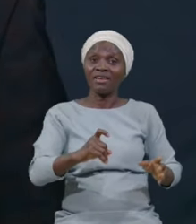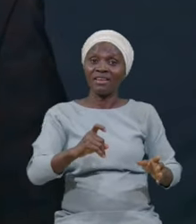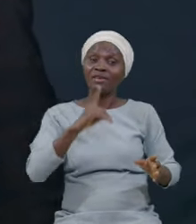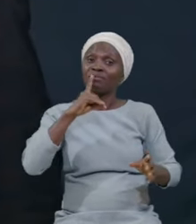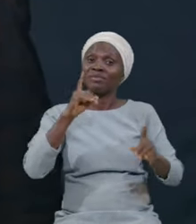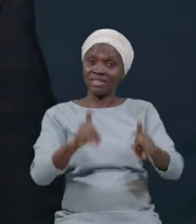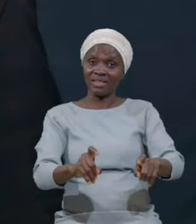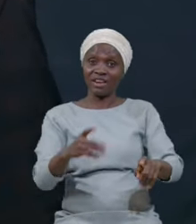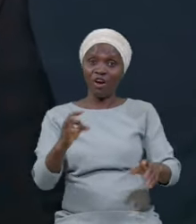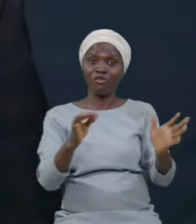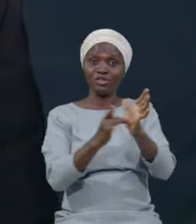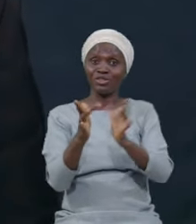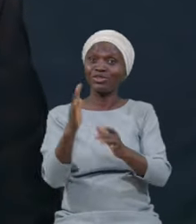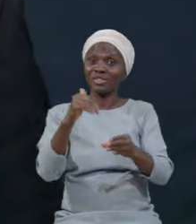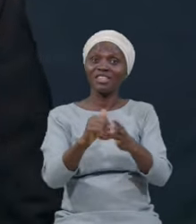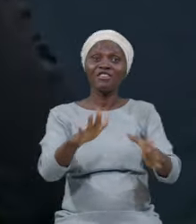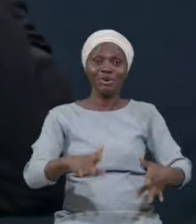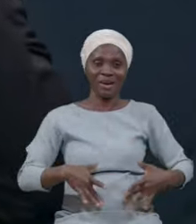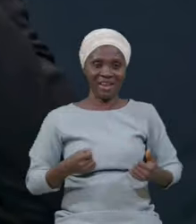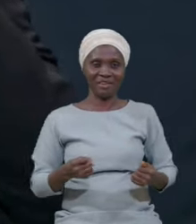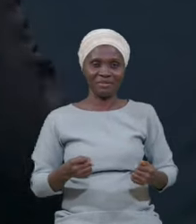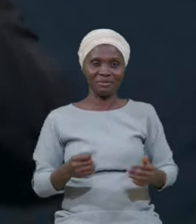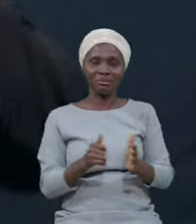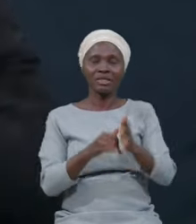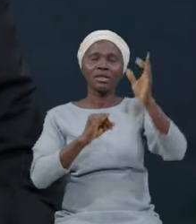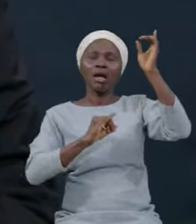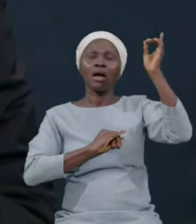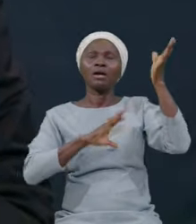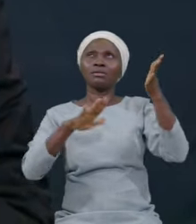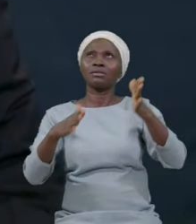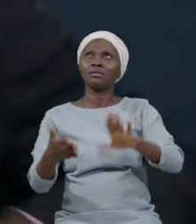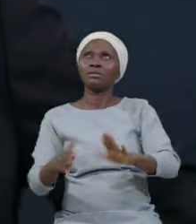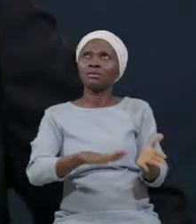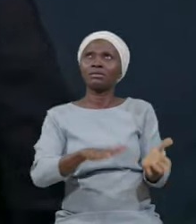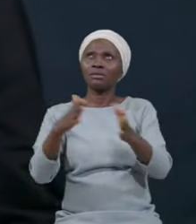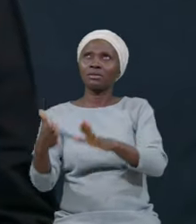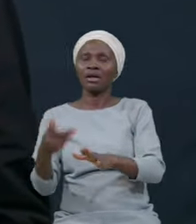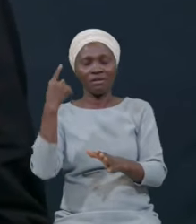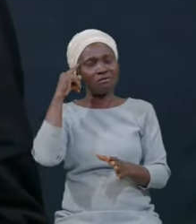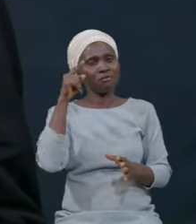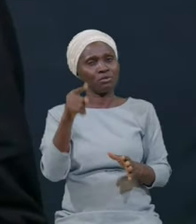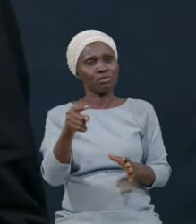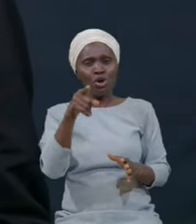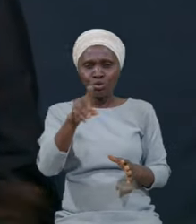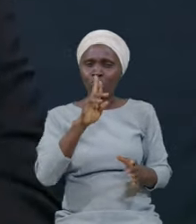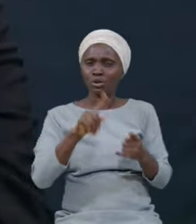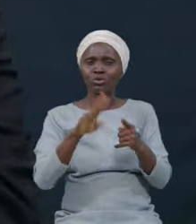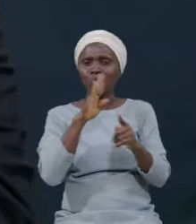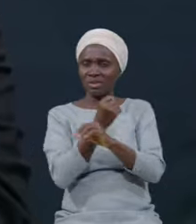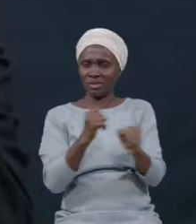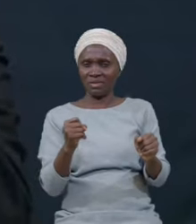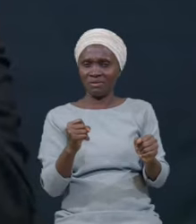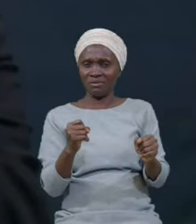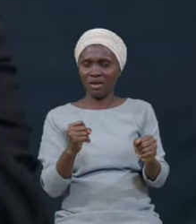you. You're supposed to be saved, to be forgiven. I bore the stripes for you. And